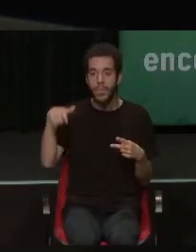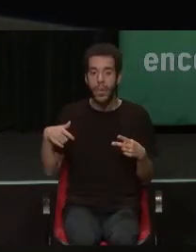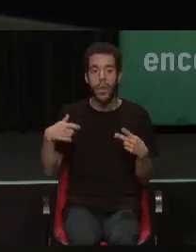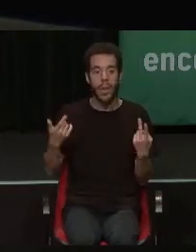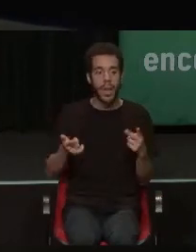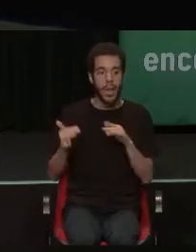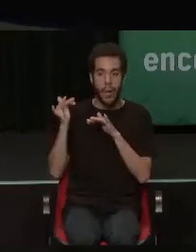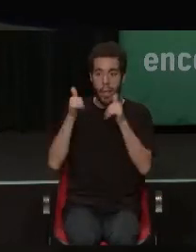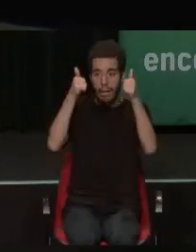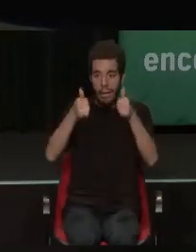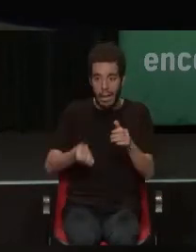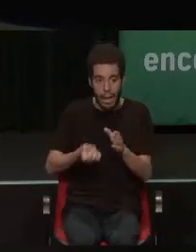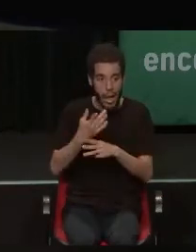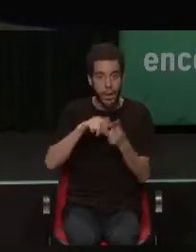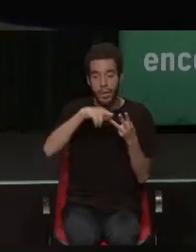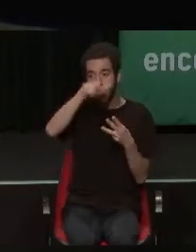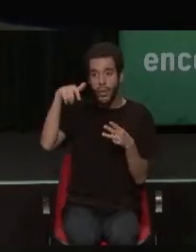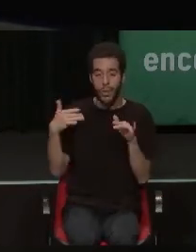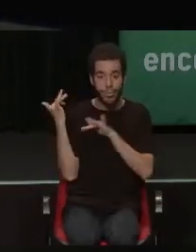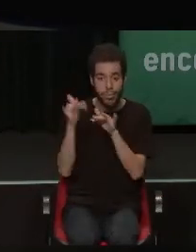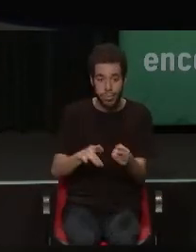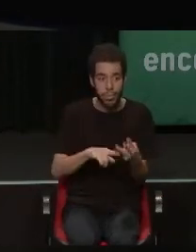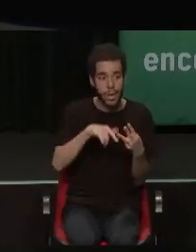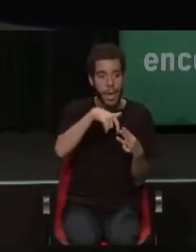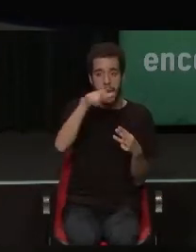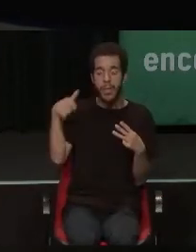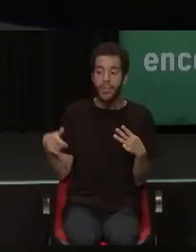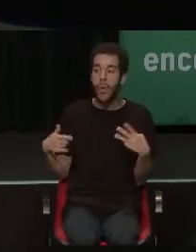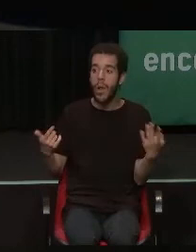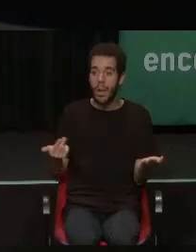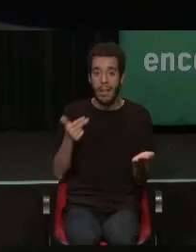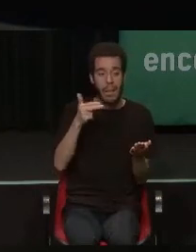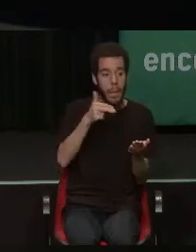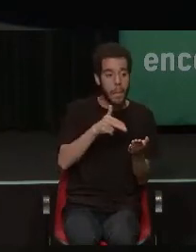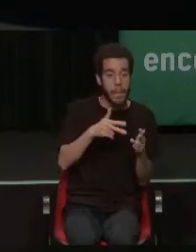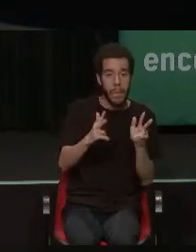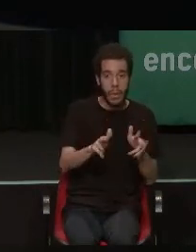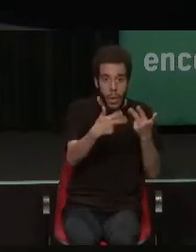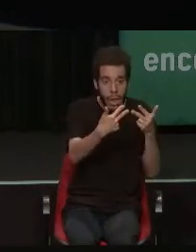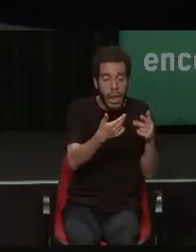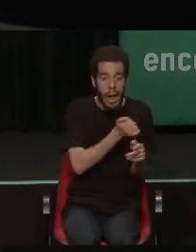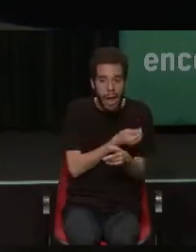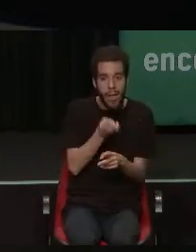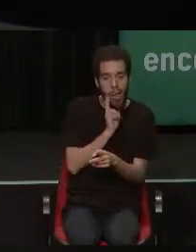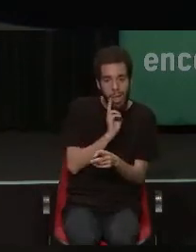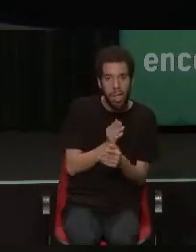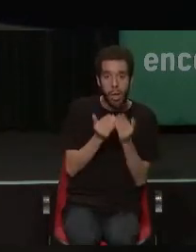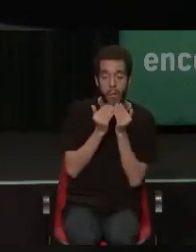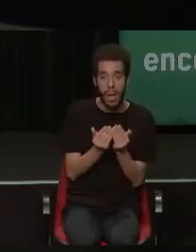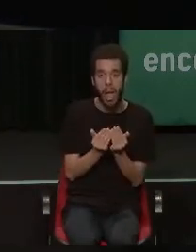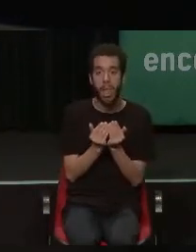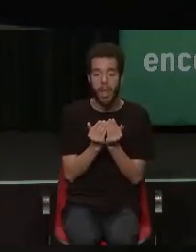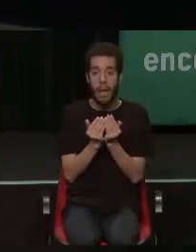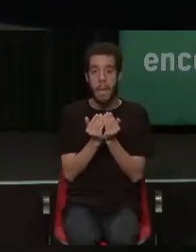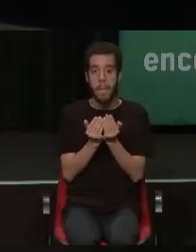posters, those who were present here and those who were present at home or elsewhere on a remote